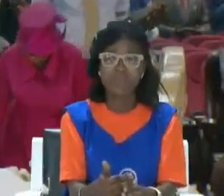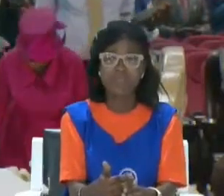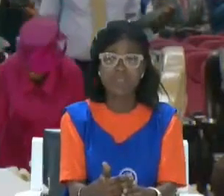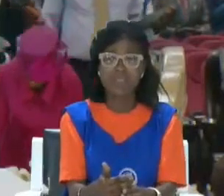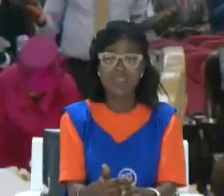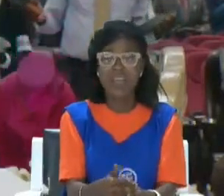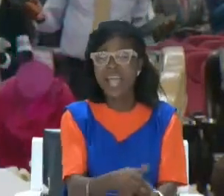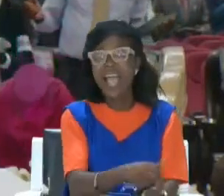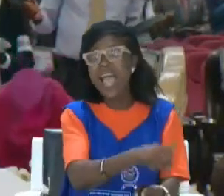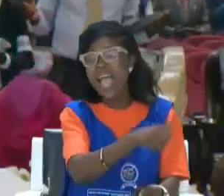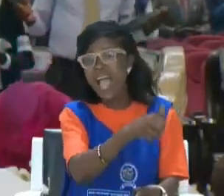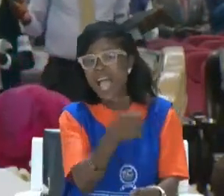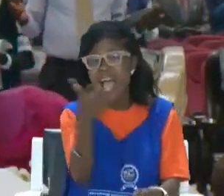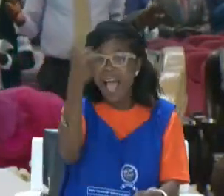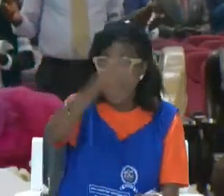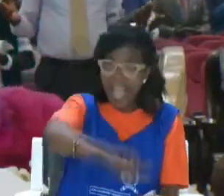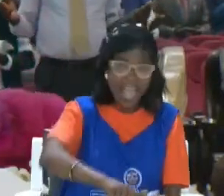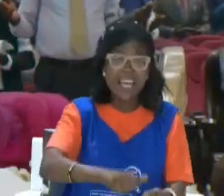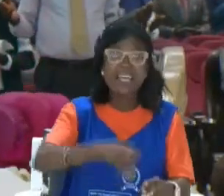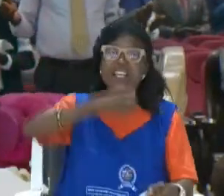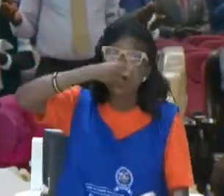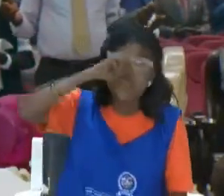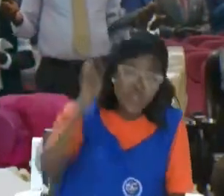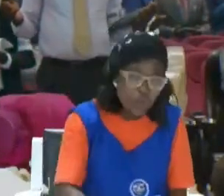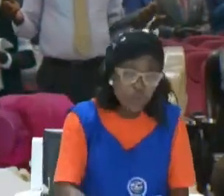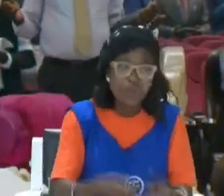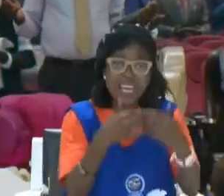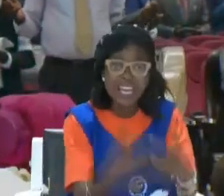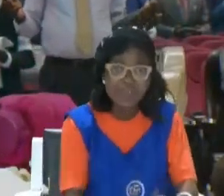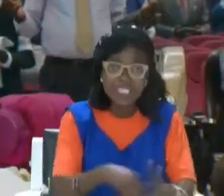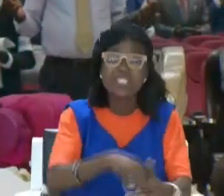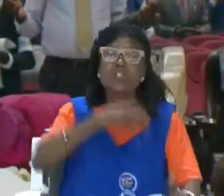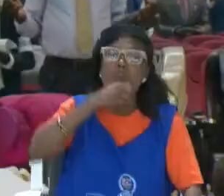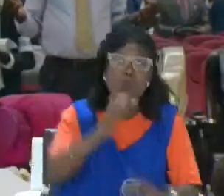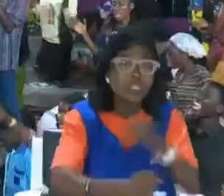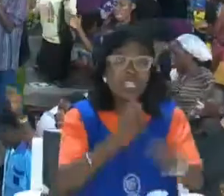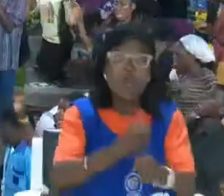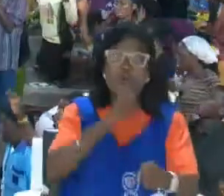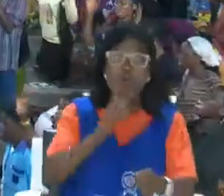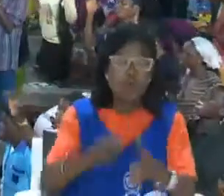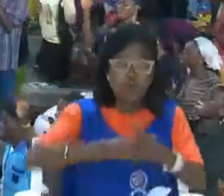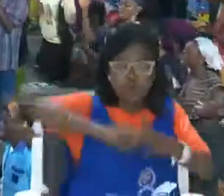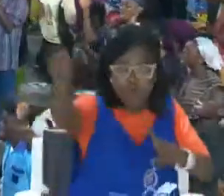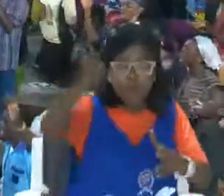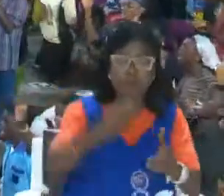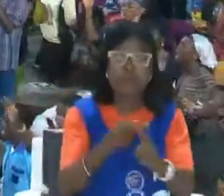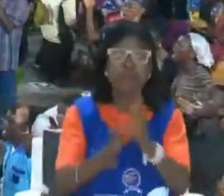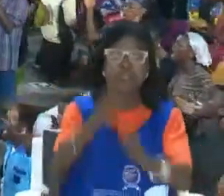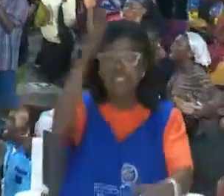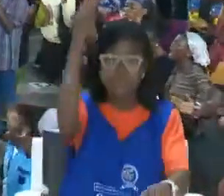Any evil left in this old year will be blown away from you.